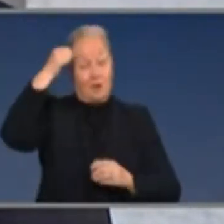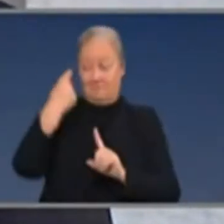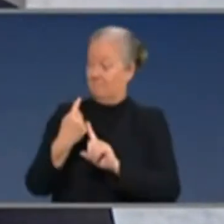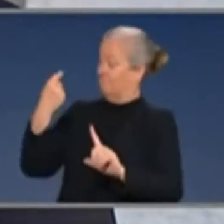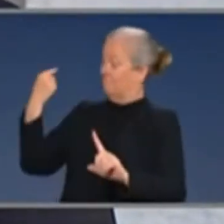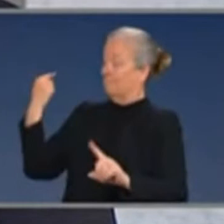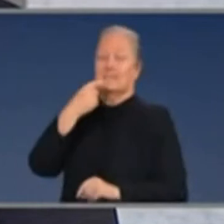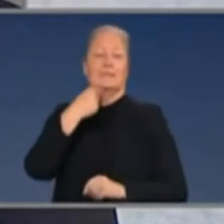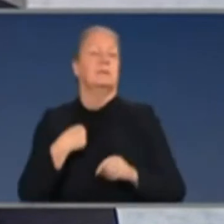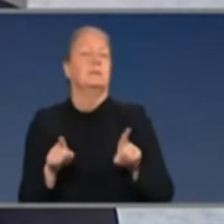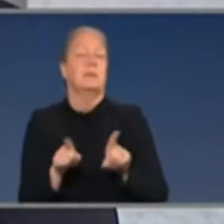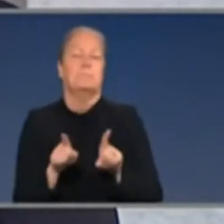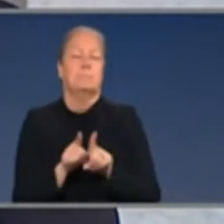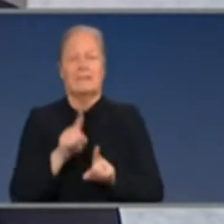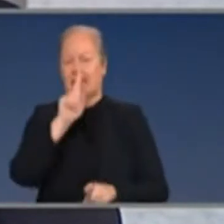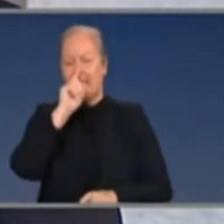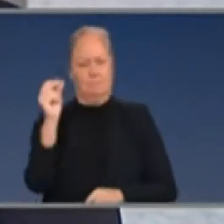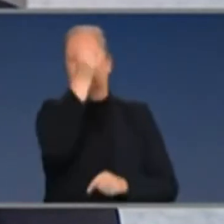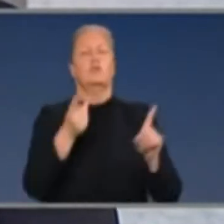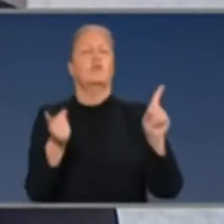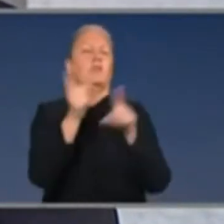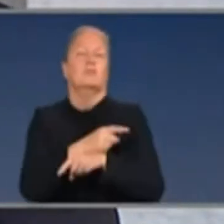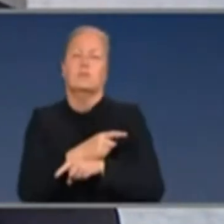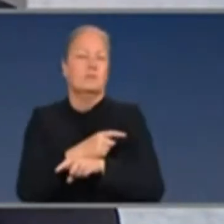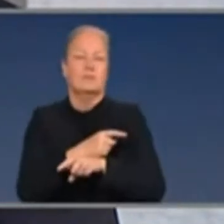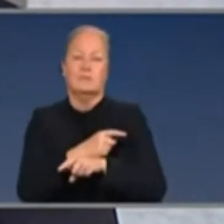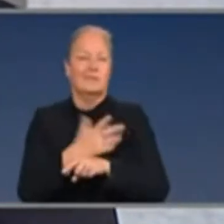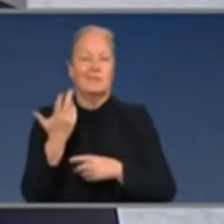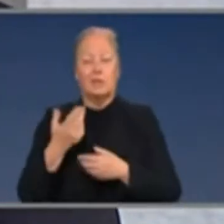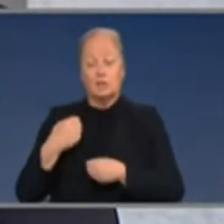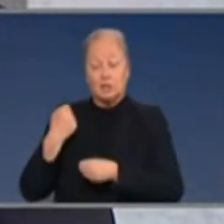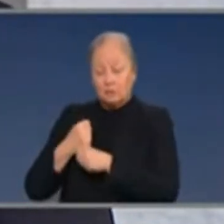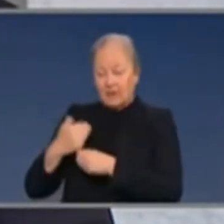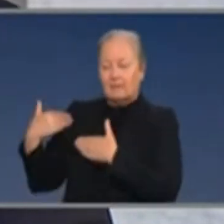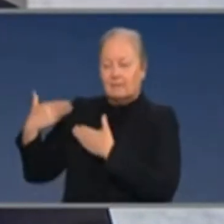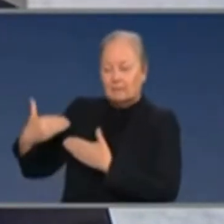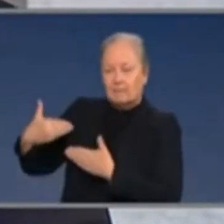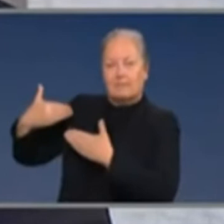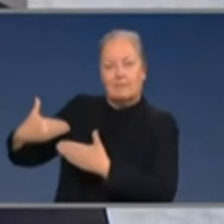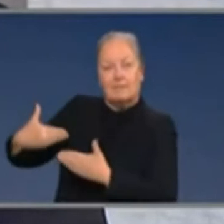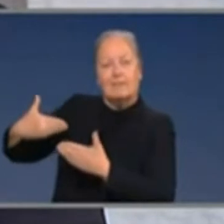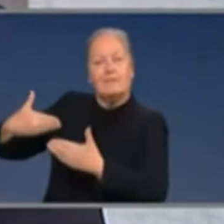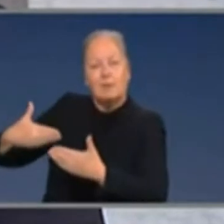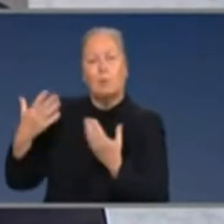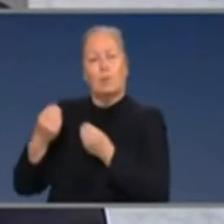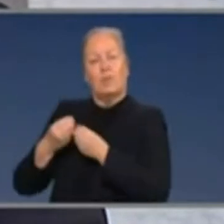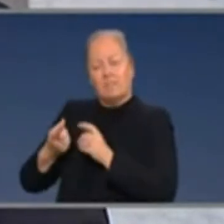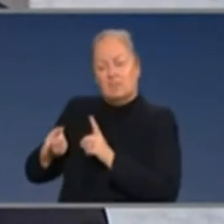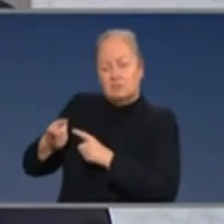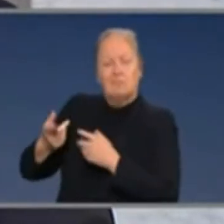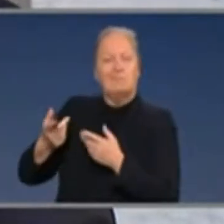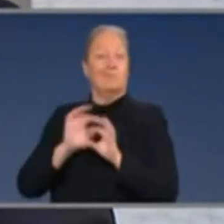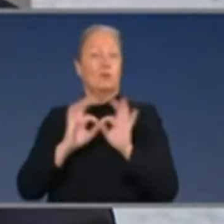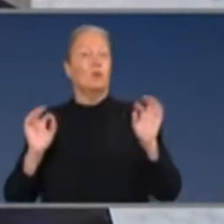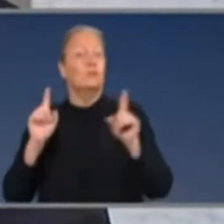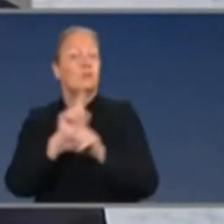too. And that's a key issue of disappointment. The generations have come and gone and the generational changes haven't been made.